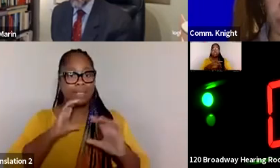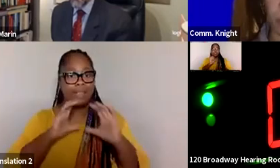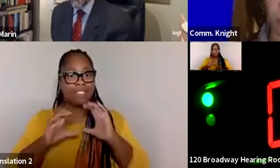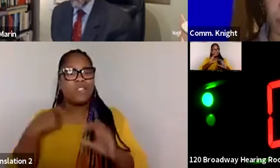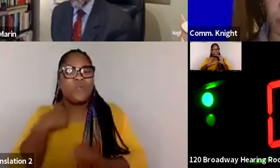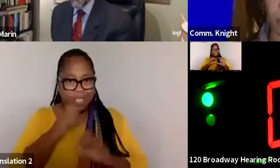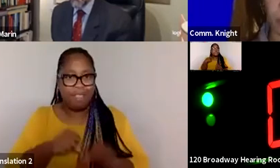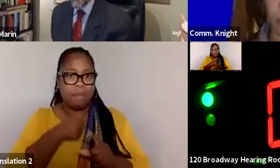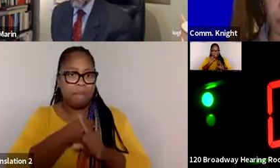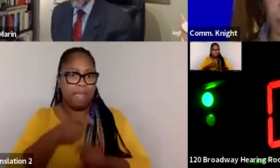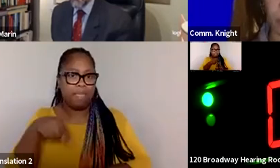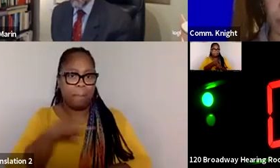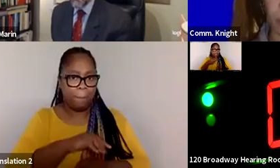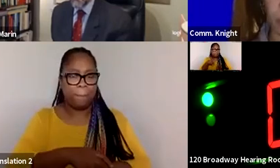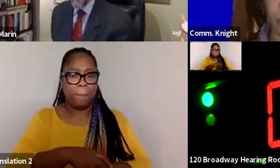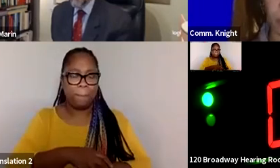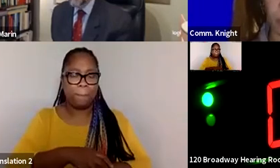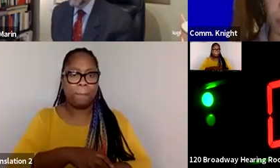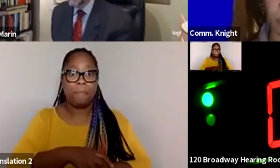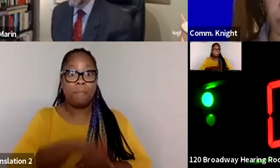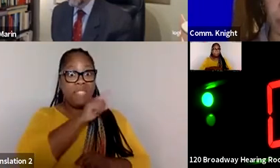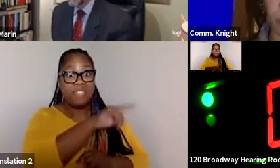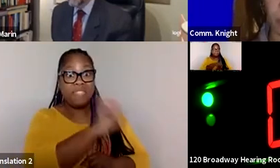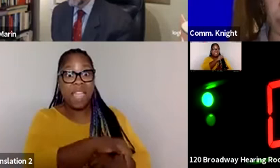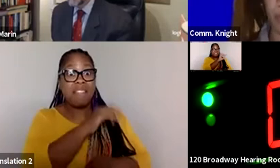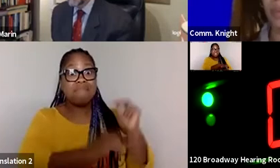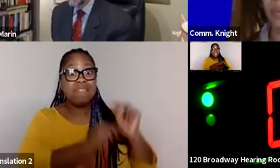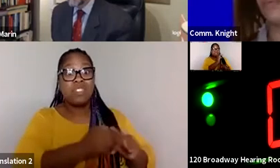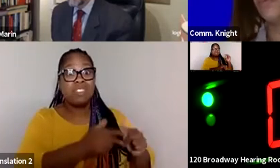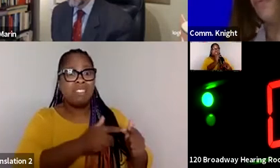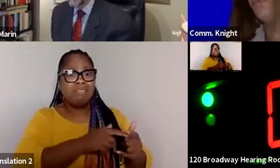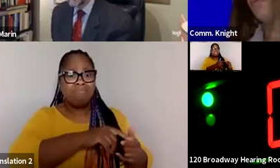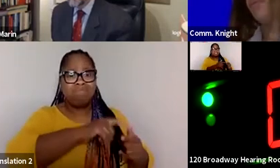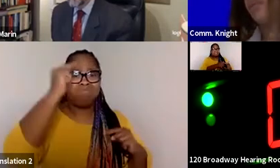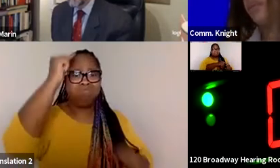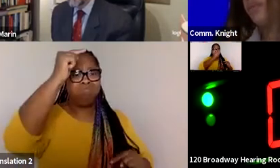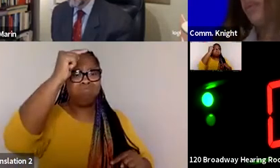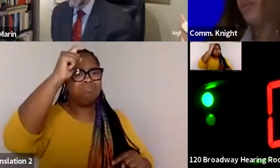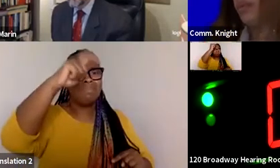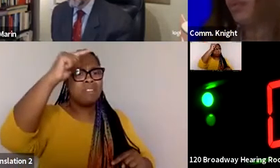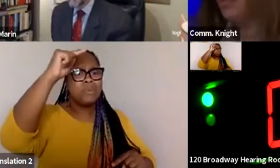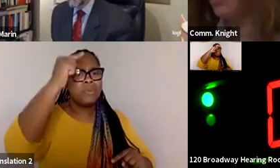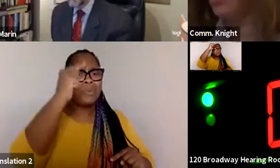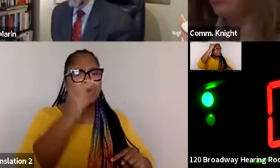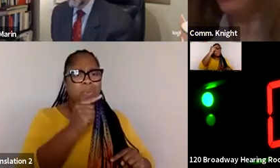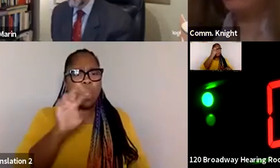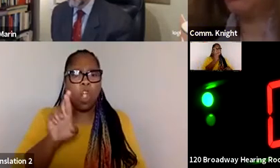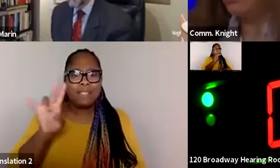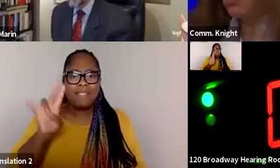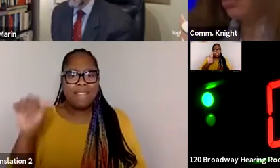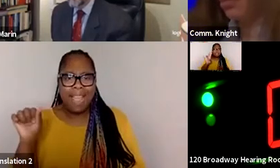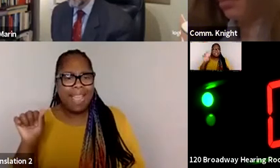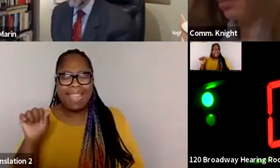them. If you scale this building down to R7A or some combination that brings it down in